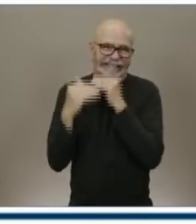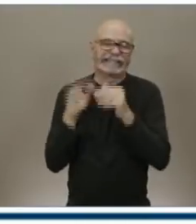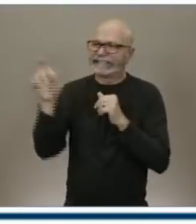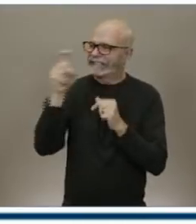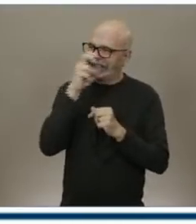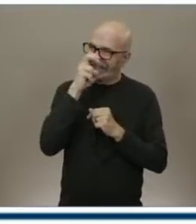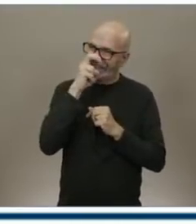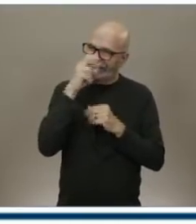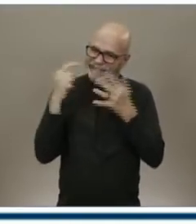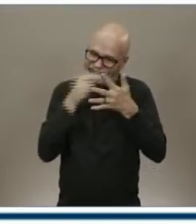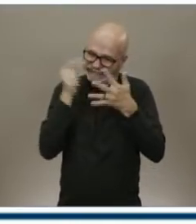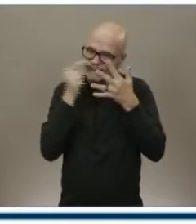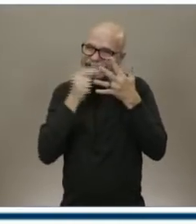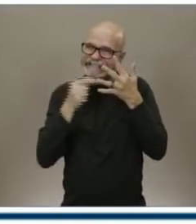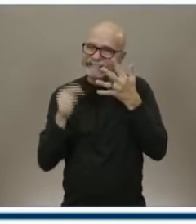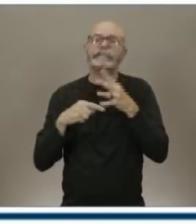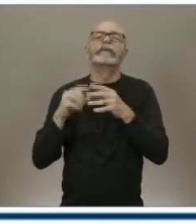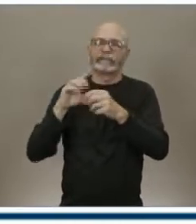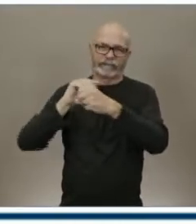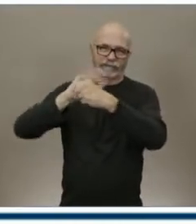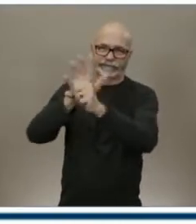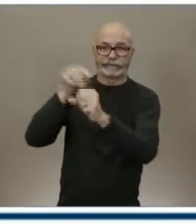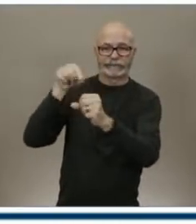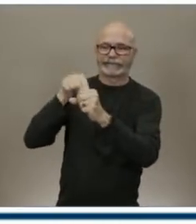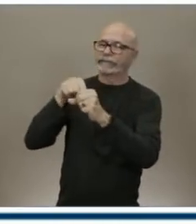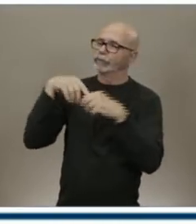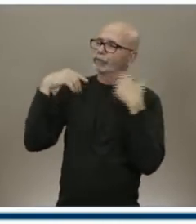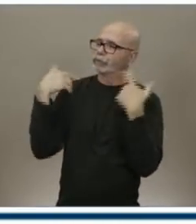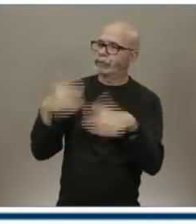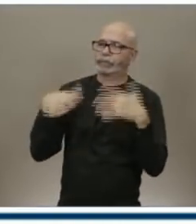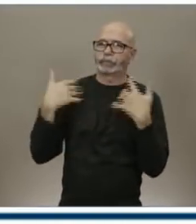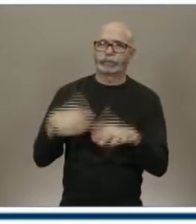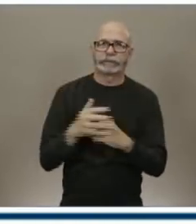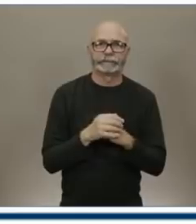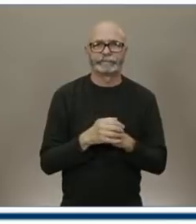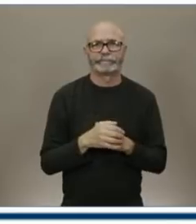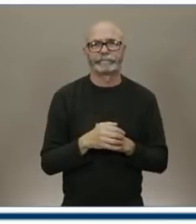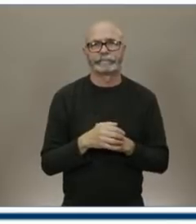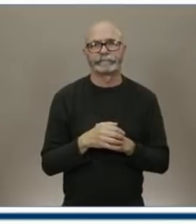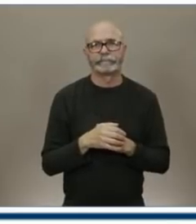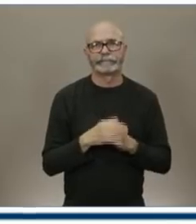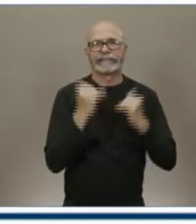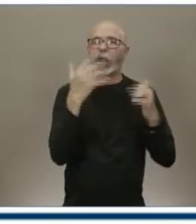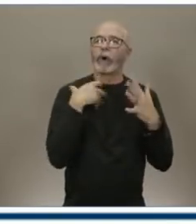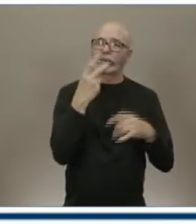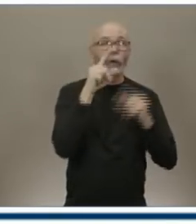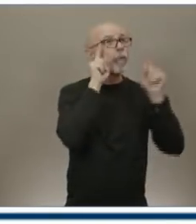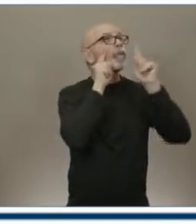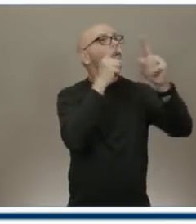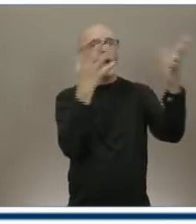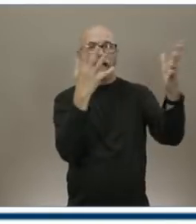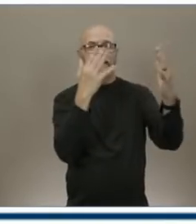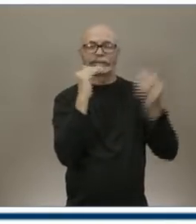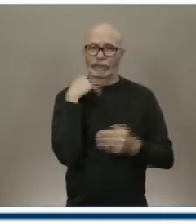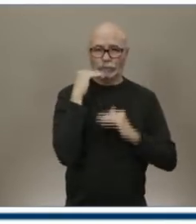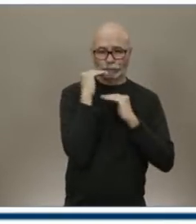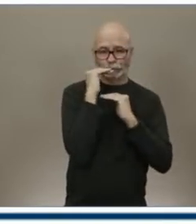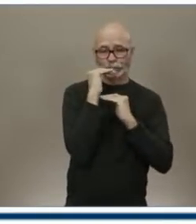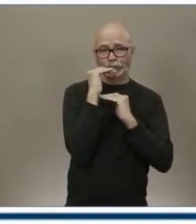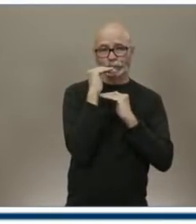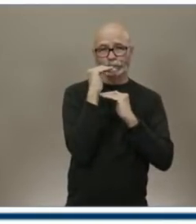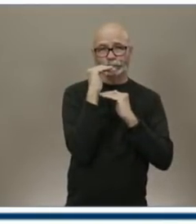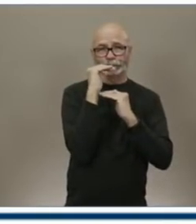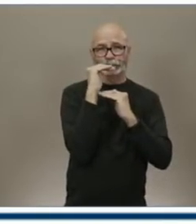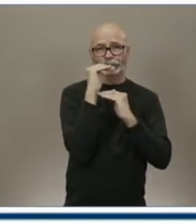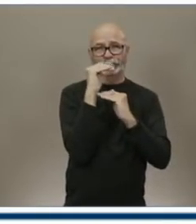COVID. What we need to see is the low single-digit case numbers that we're seeing, not for just a few days or a